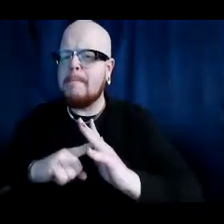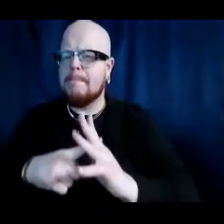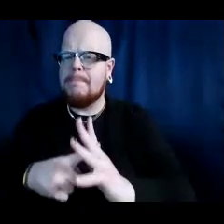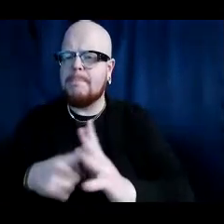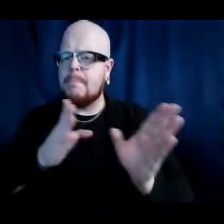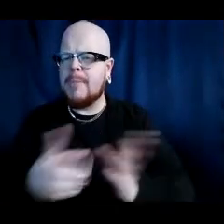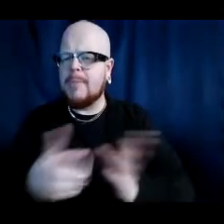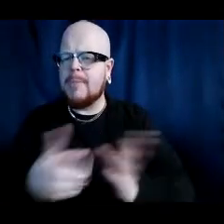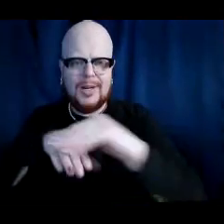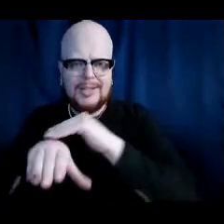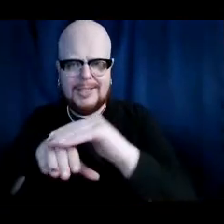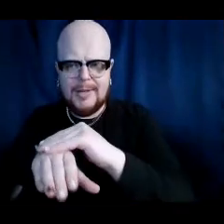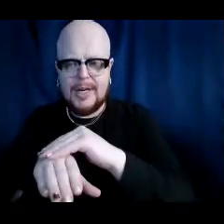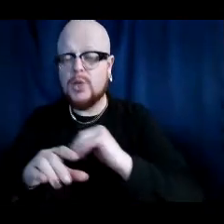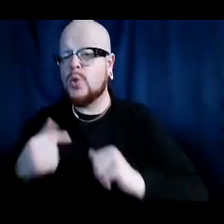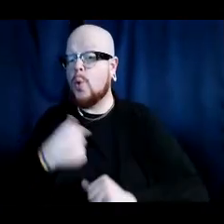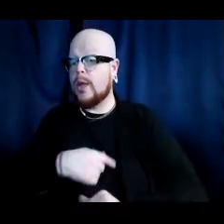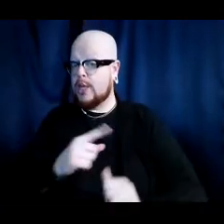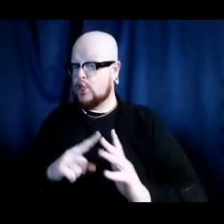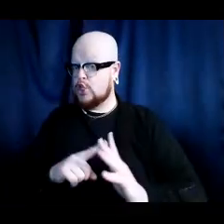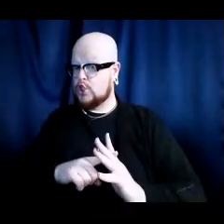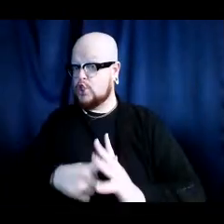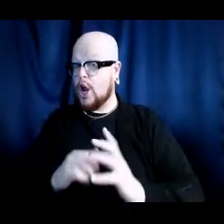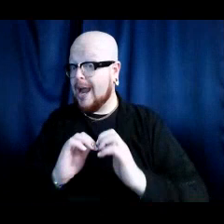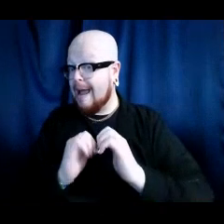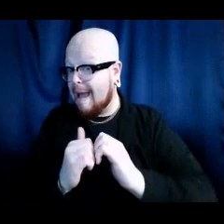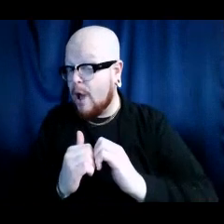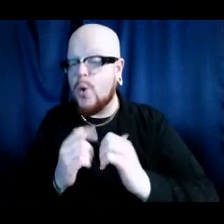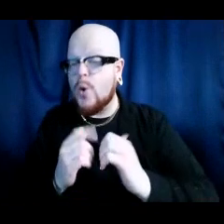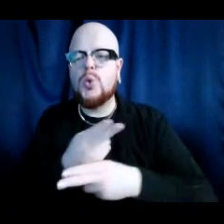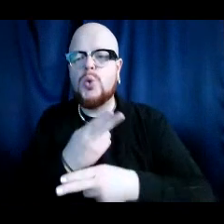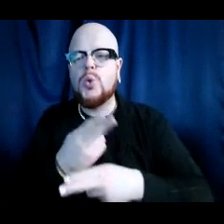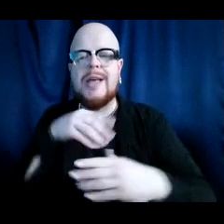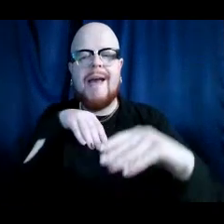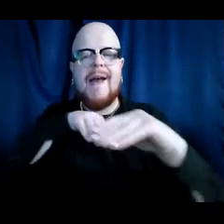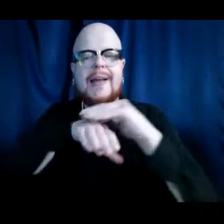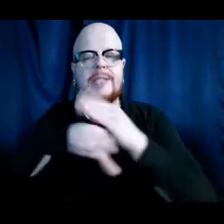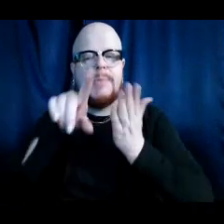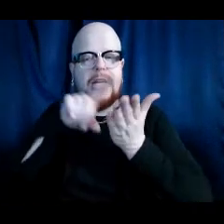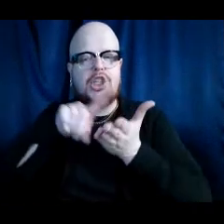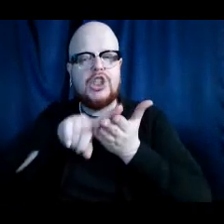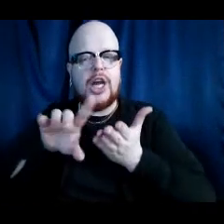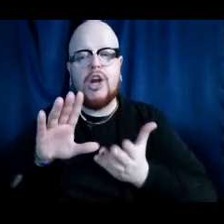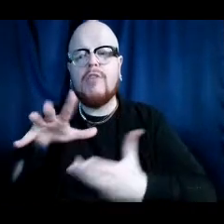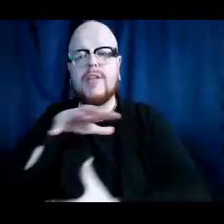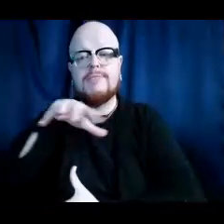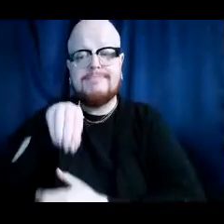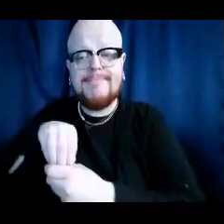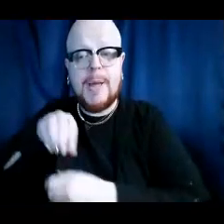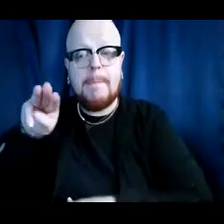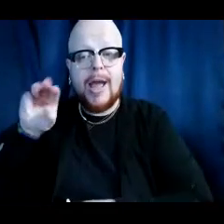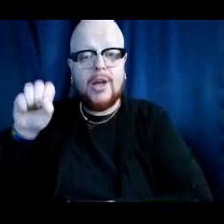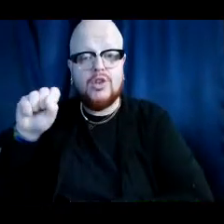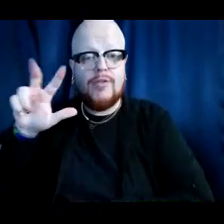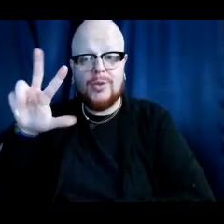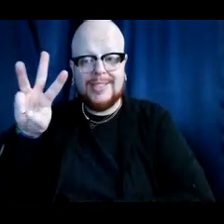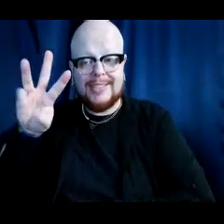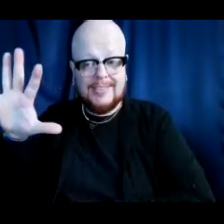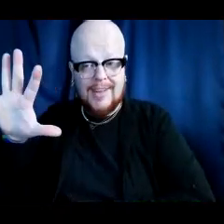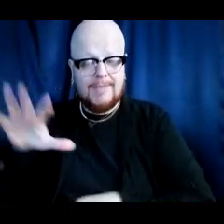that's built into Microsoft 365 to review the resource guide and PowerPoint. We address color